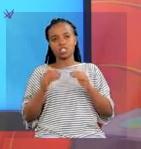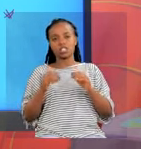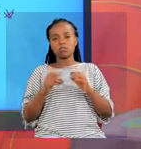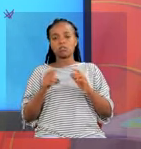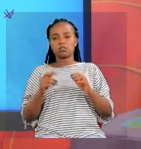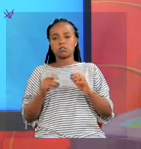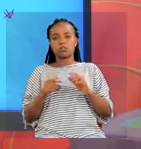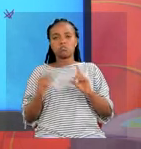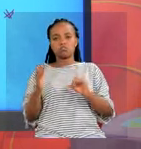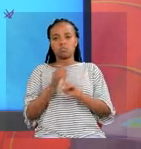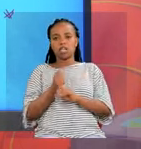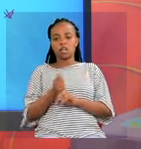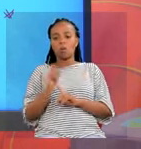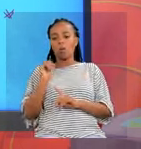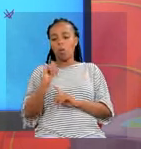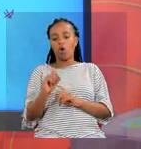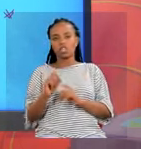line,